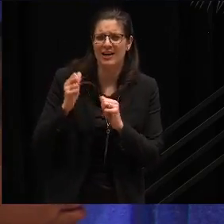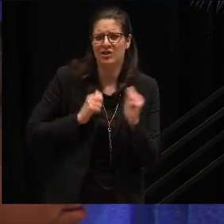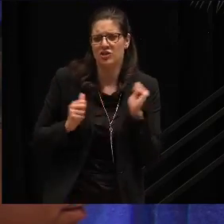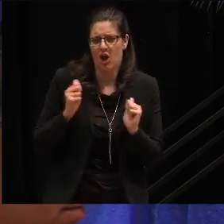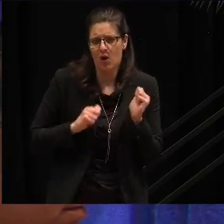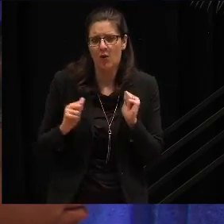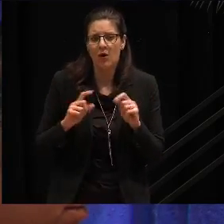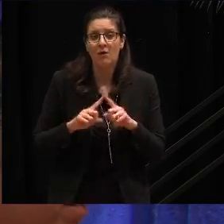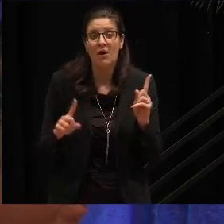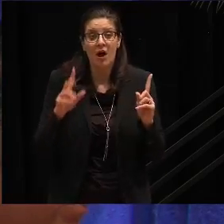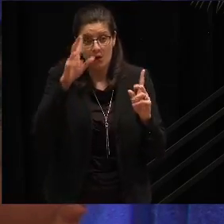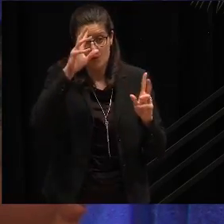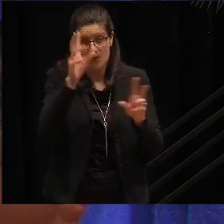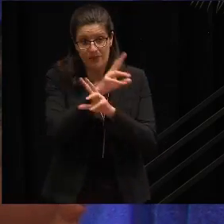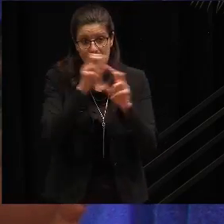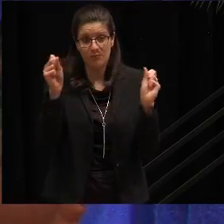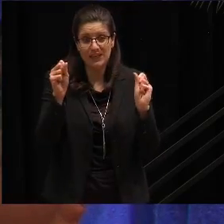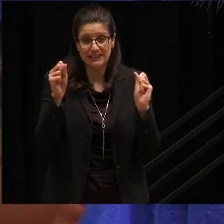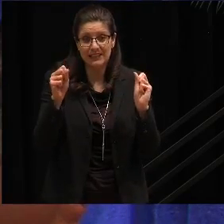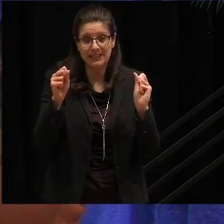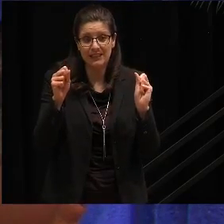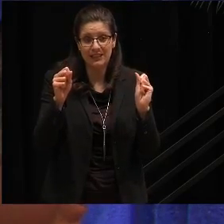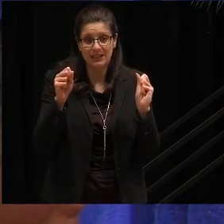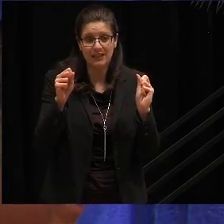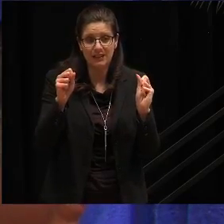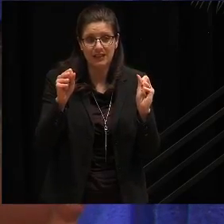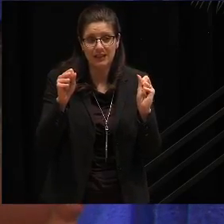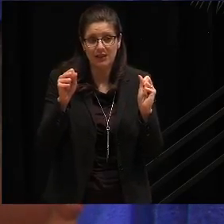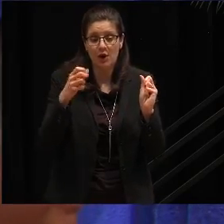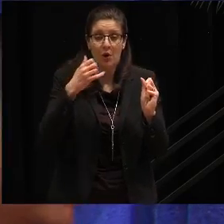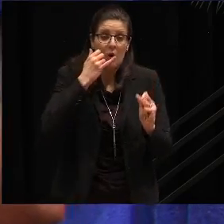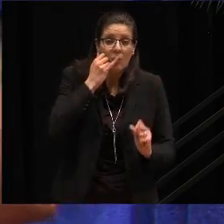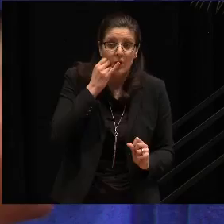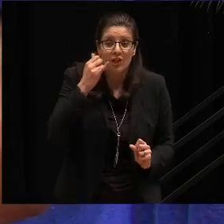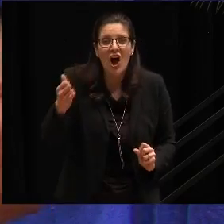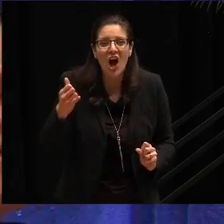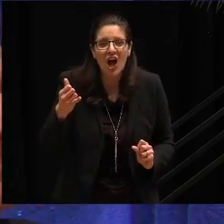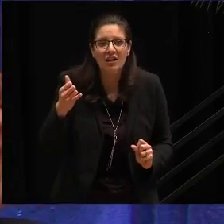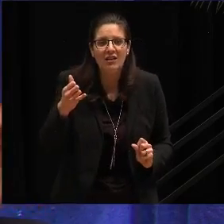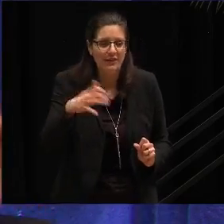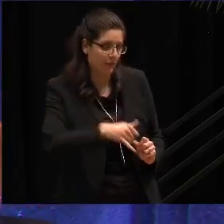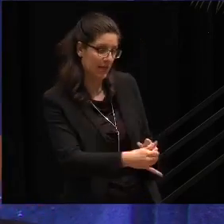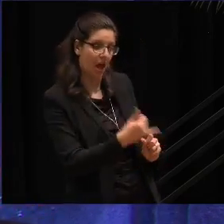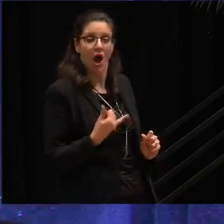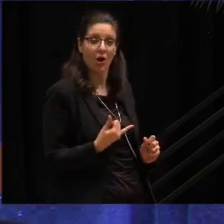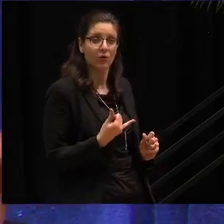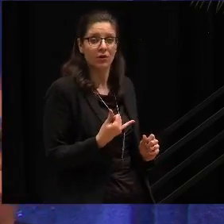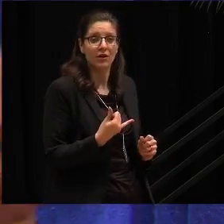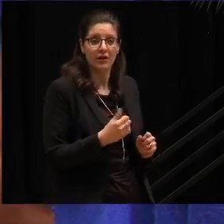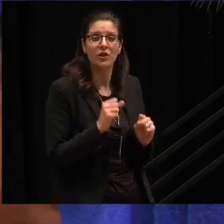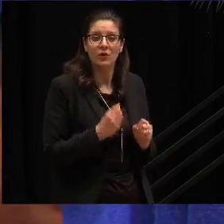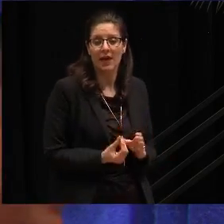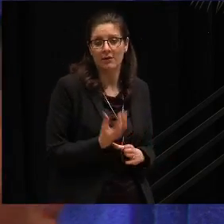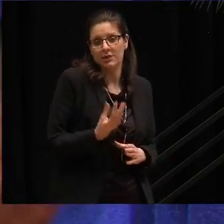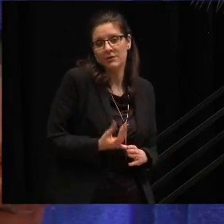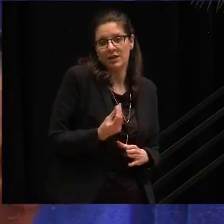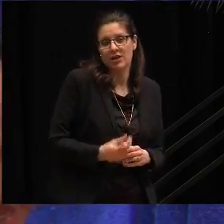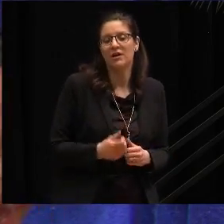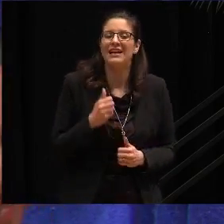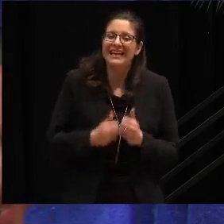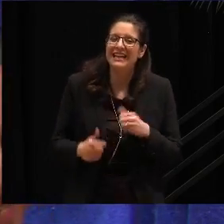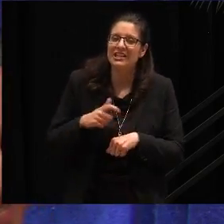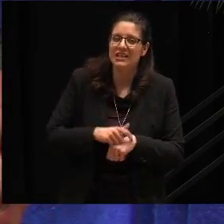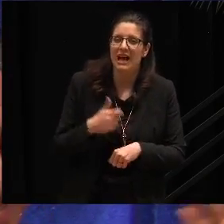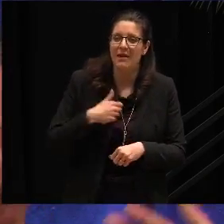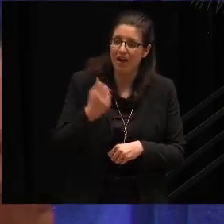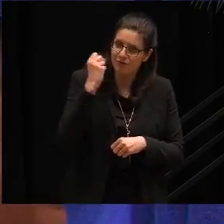Every time the president, the now president, candidate Trump would pick up the phone, they would put it on speaker, right? Every time the president had a rally,